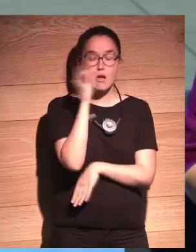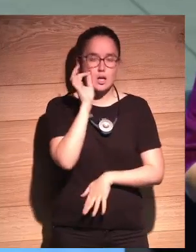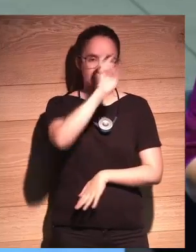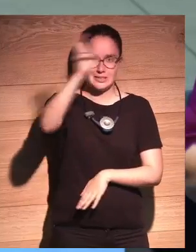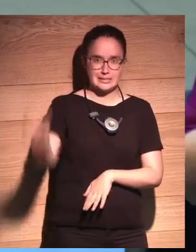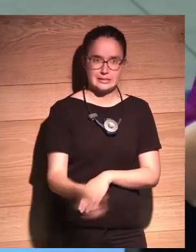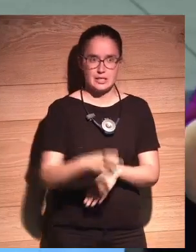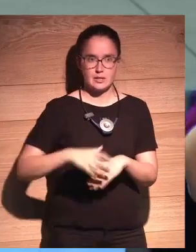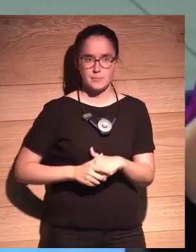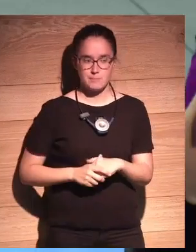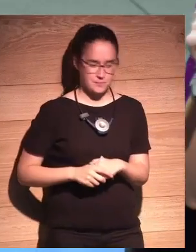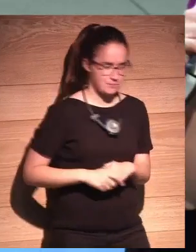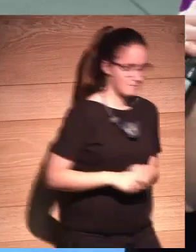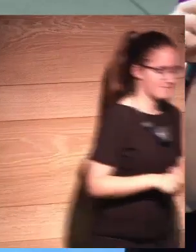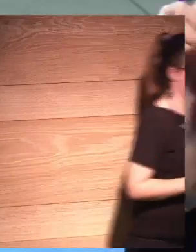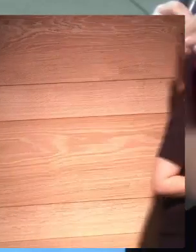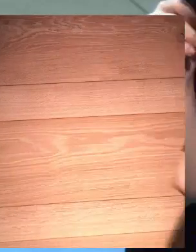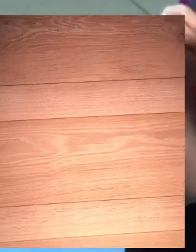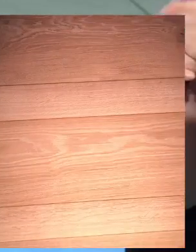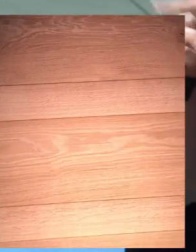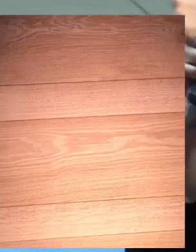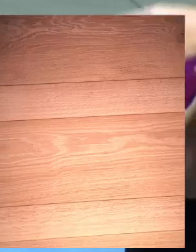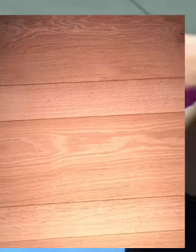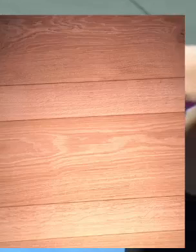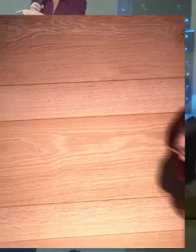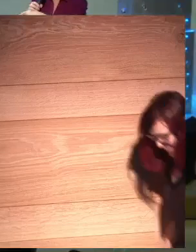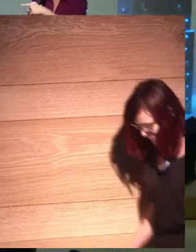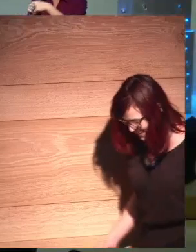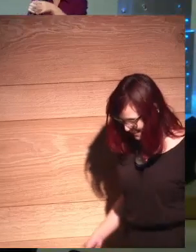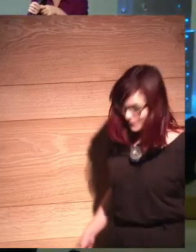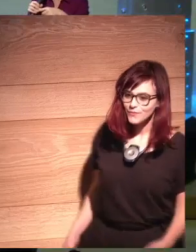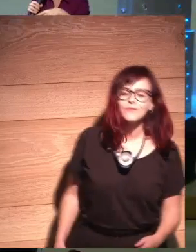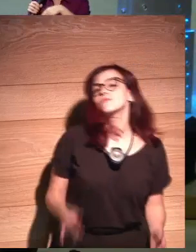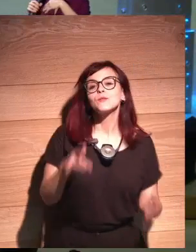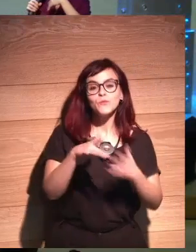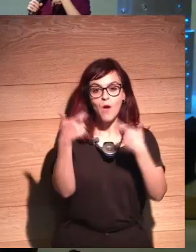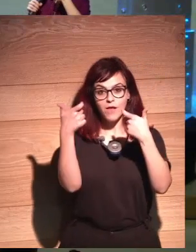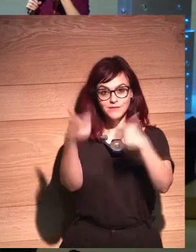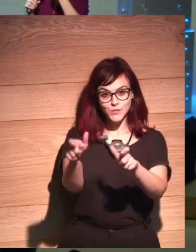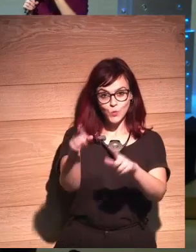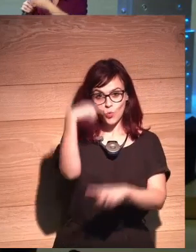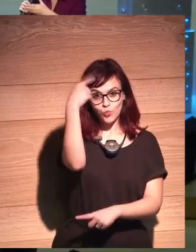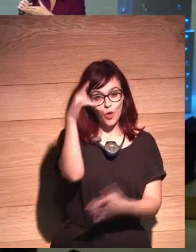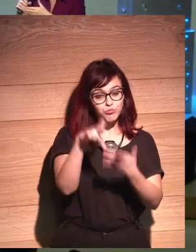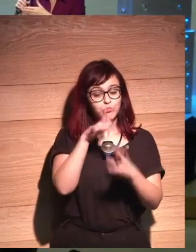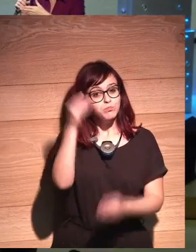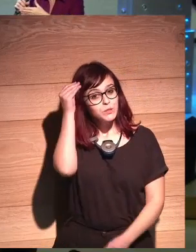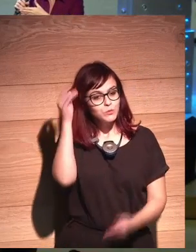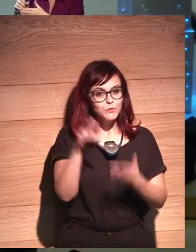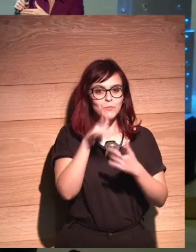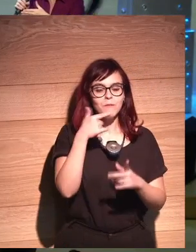more eco-friendly, and open up the debate. I think that the